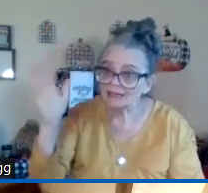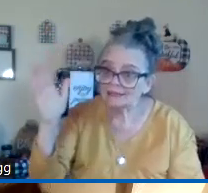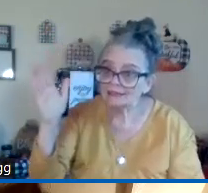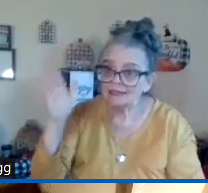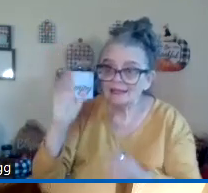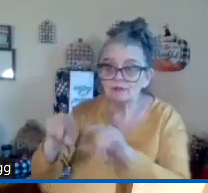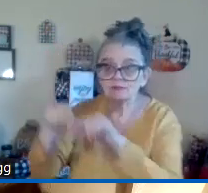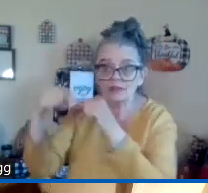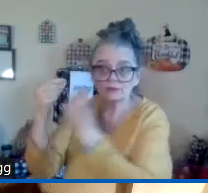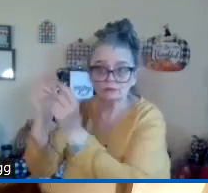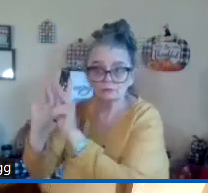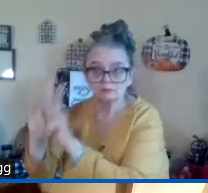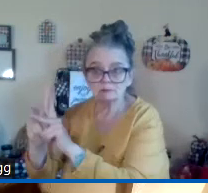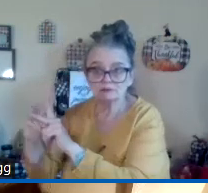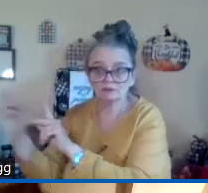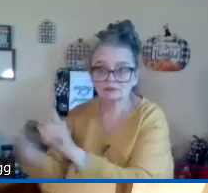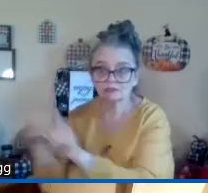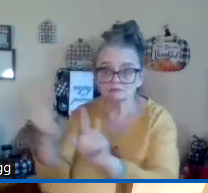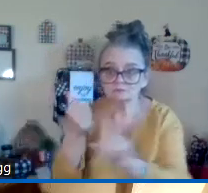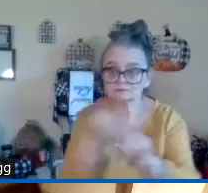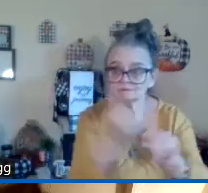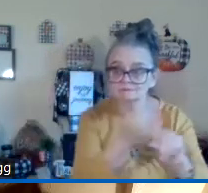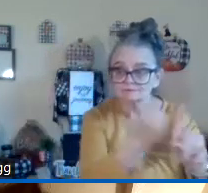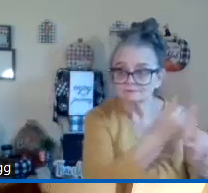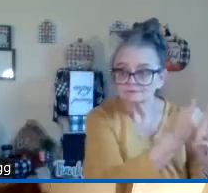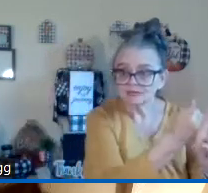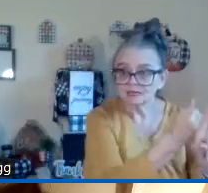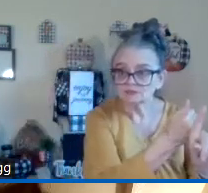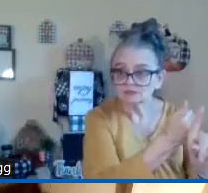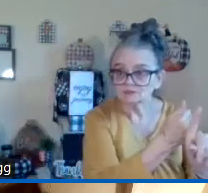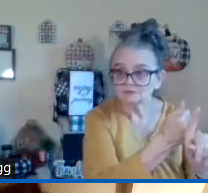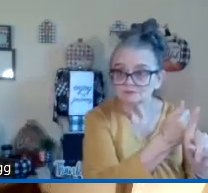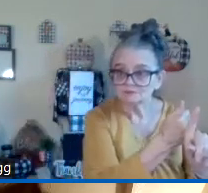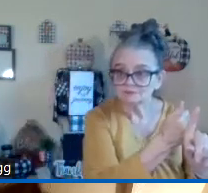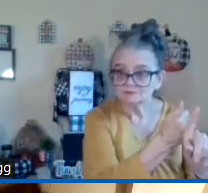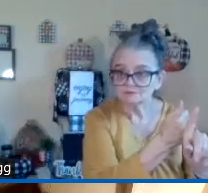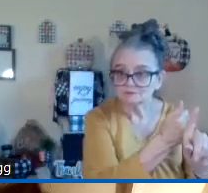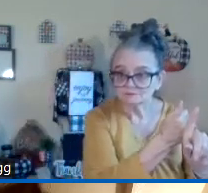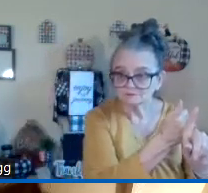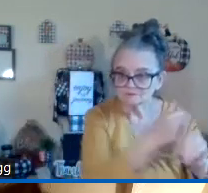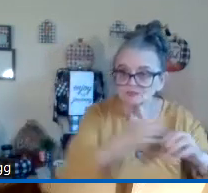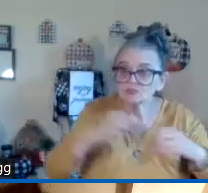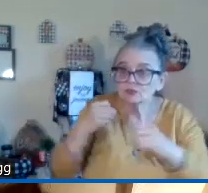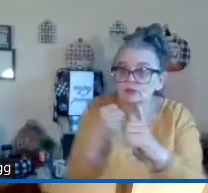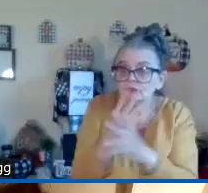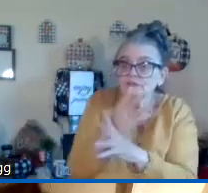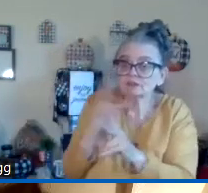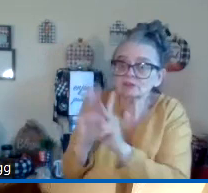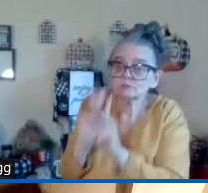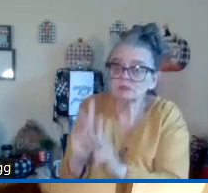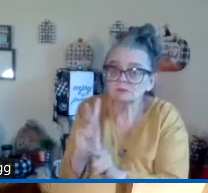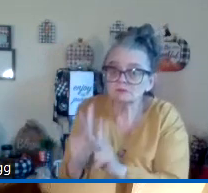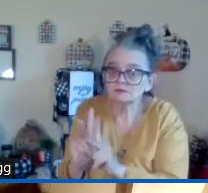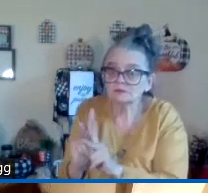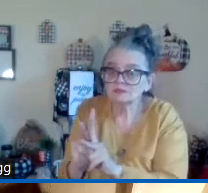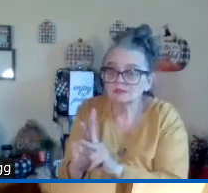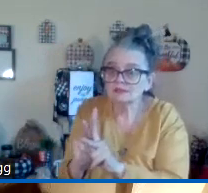the opportunities at the right time to share our thoughts and our